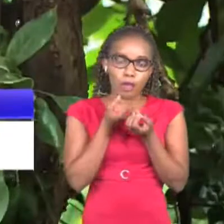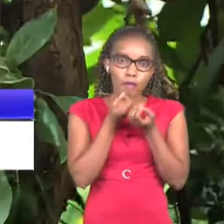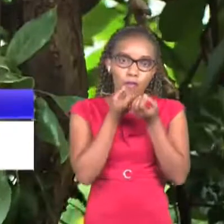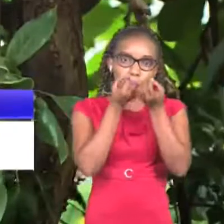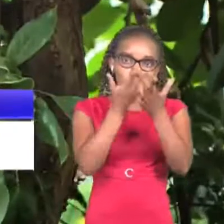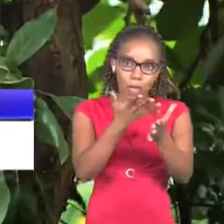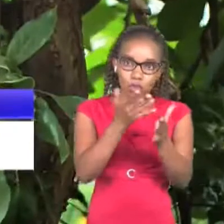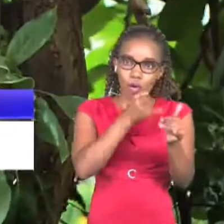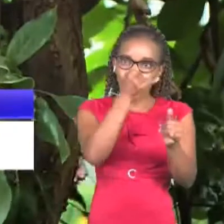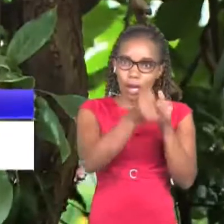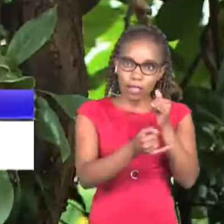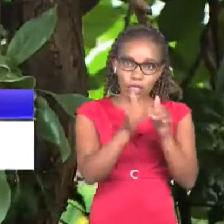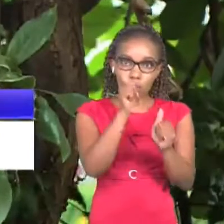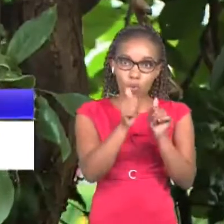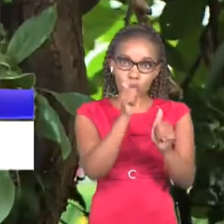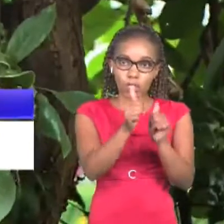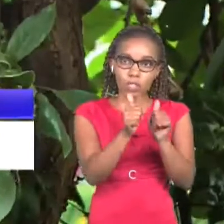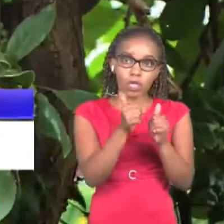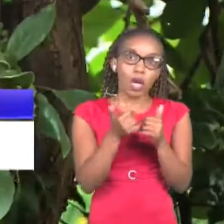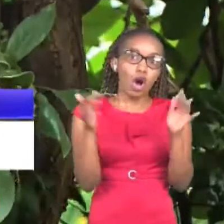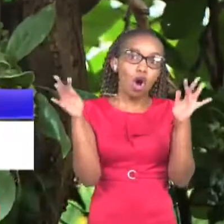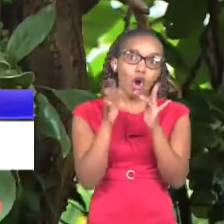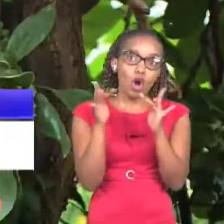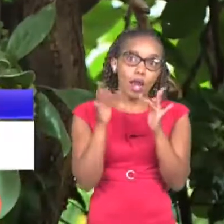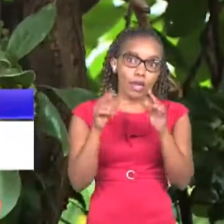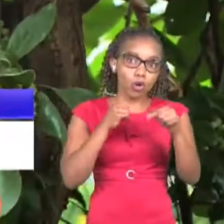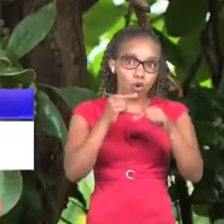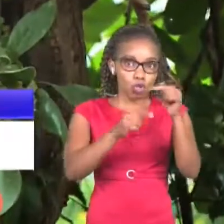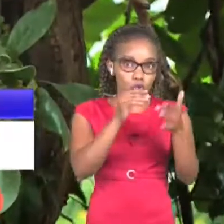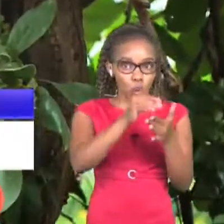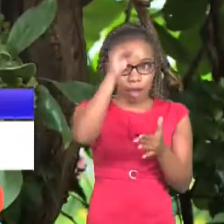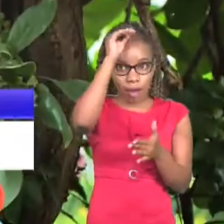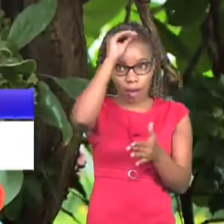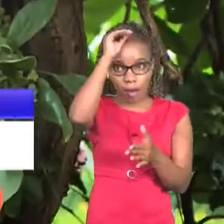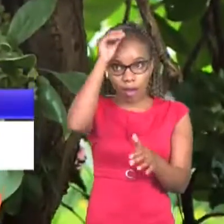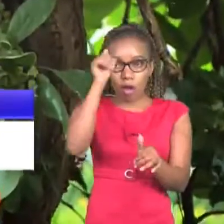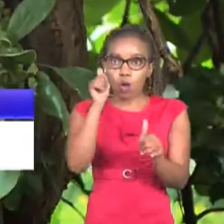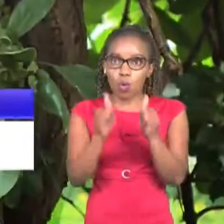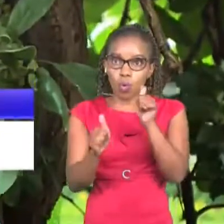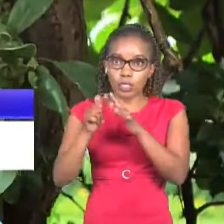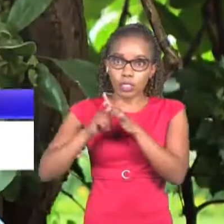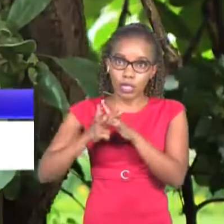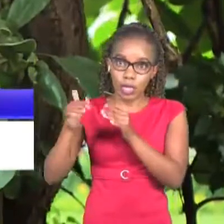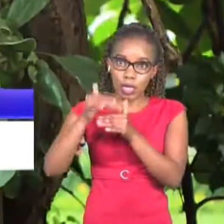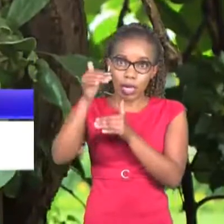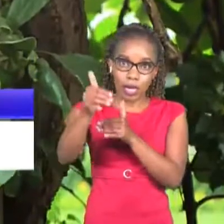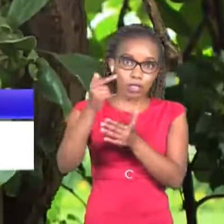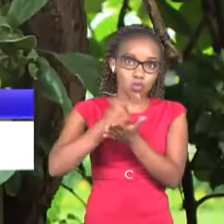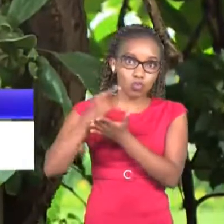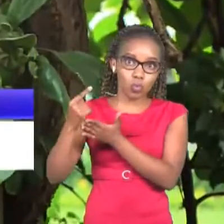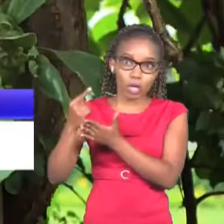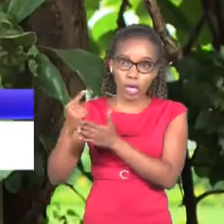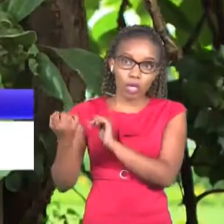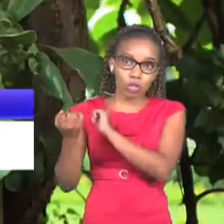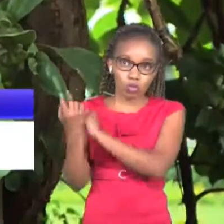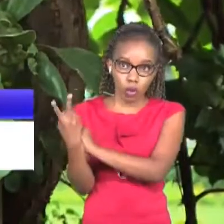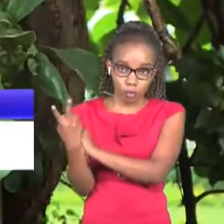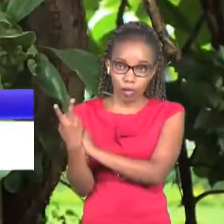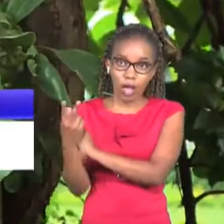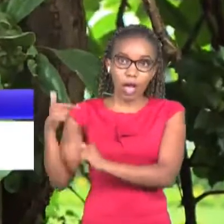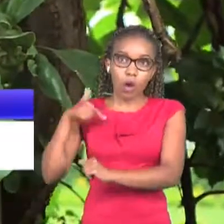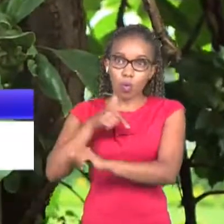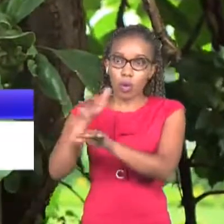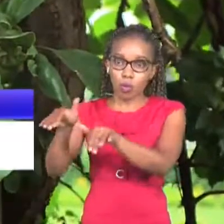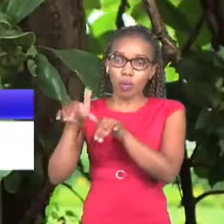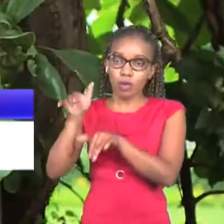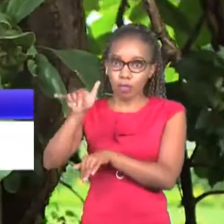of continuation of our studies online, which for us is going to start next week on 12, and that is what we're still waiting for. Like,